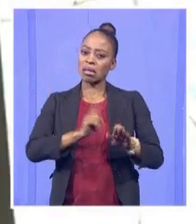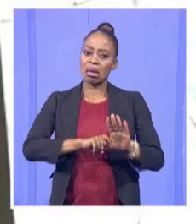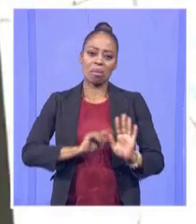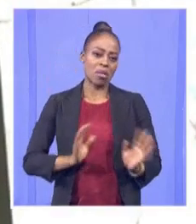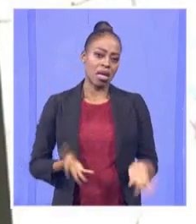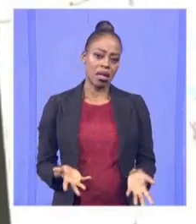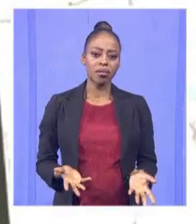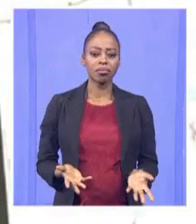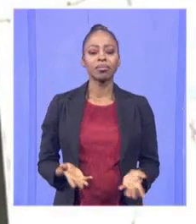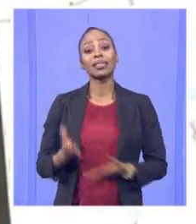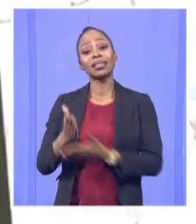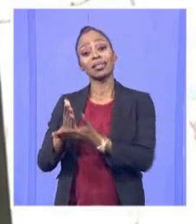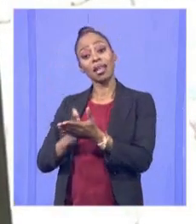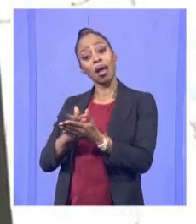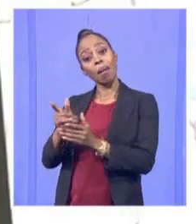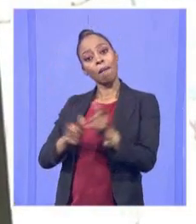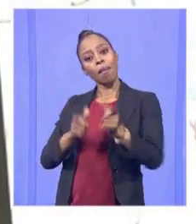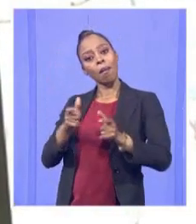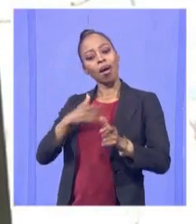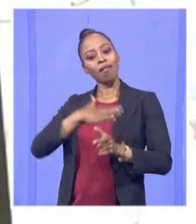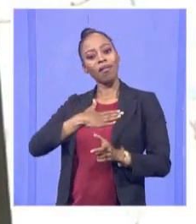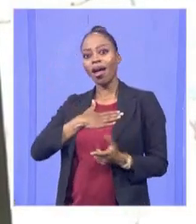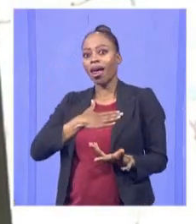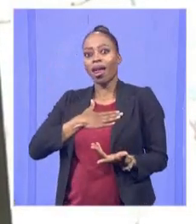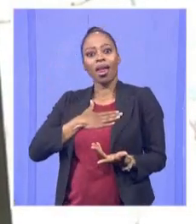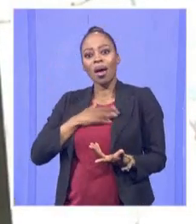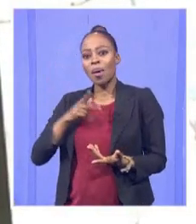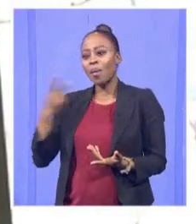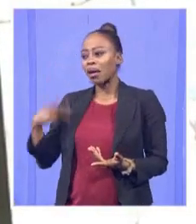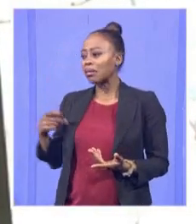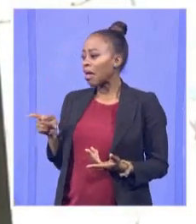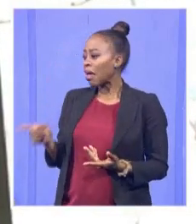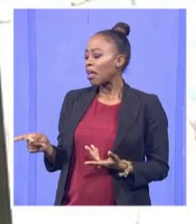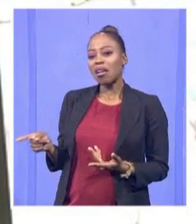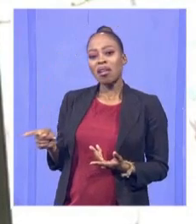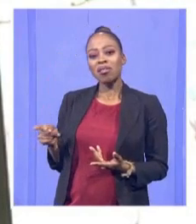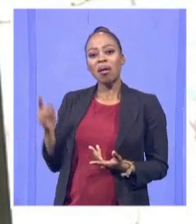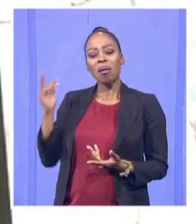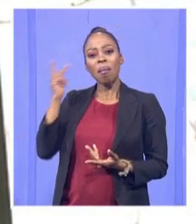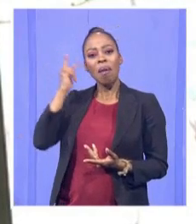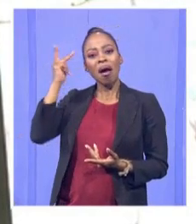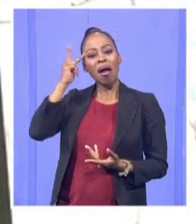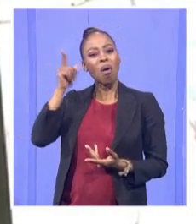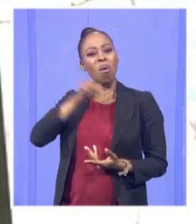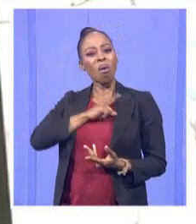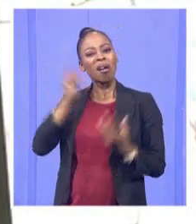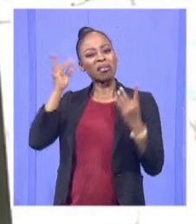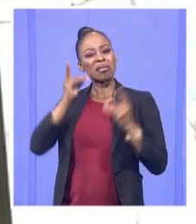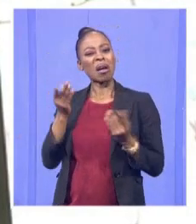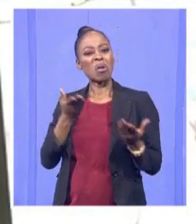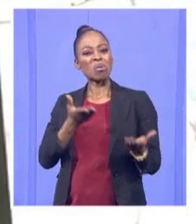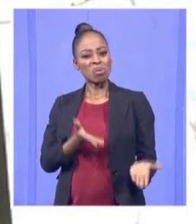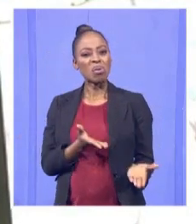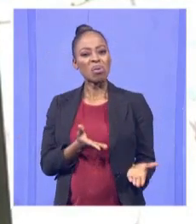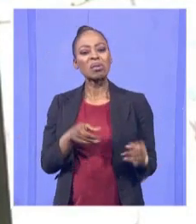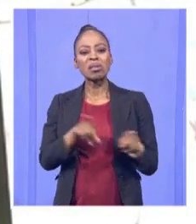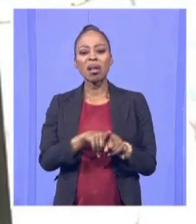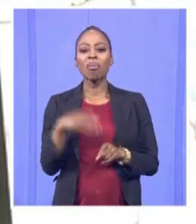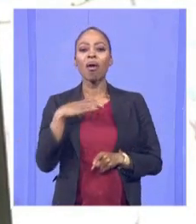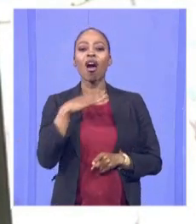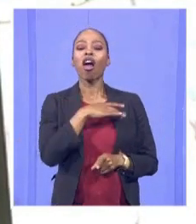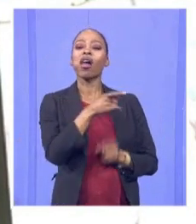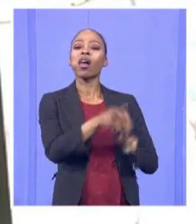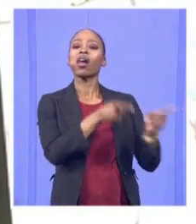basis. Other subjects feel robbed by Princess Masalanabo's foster parents, whom the Modjadja Royal Council has blamed